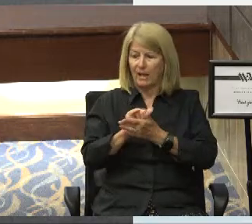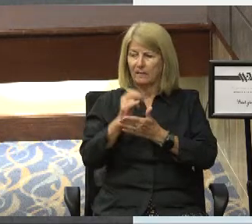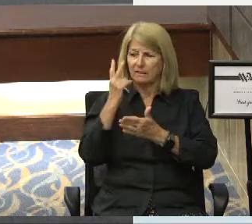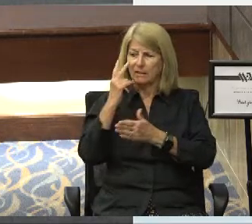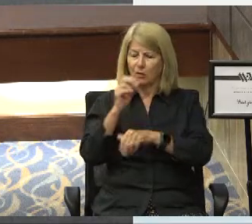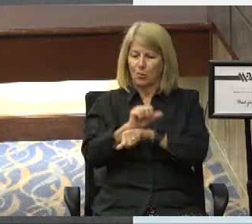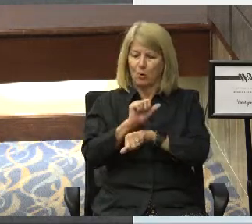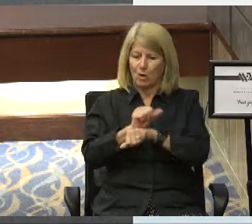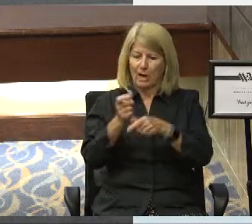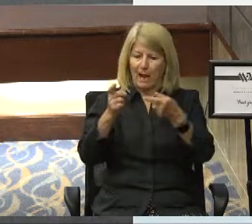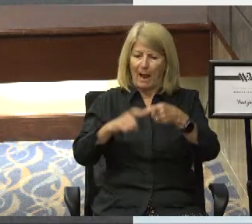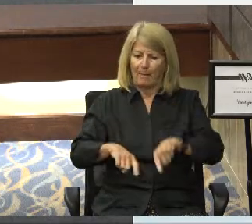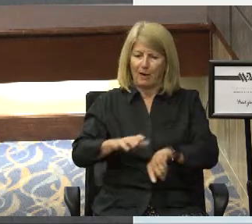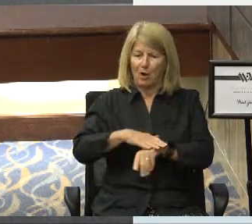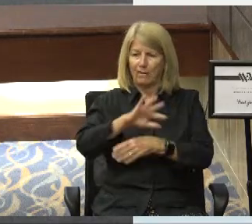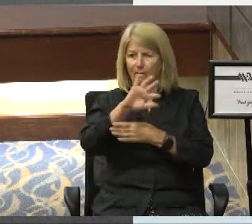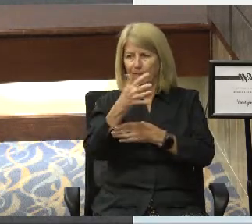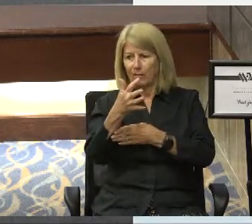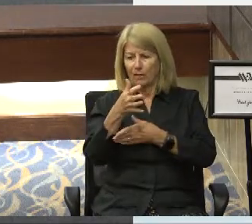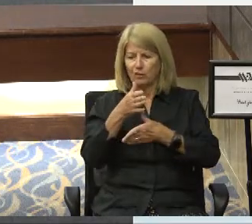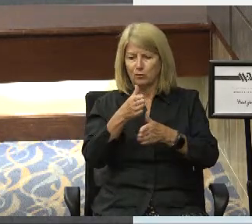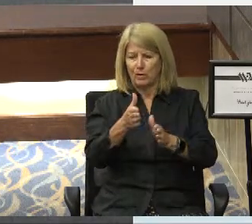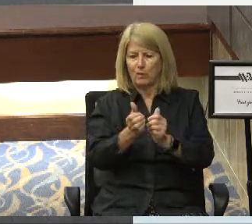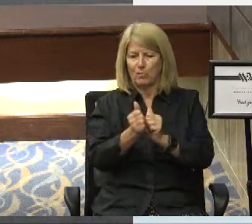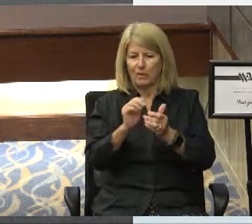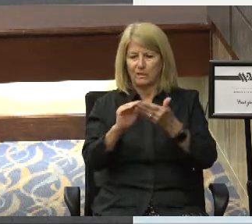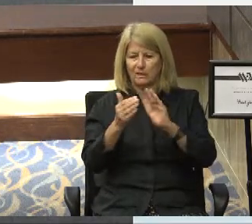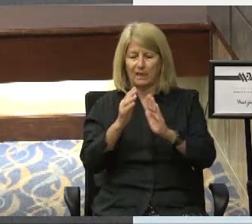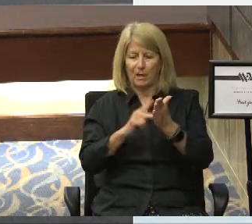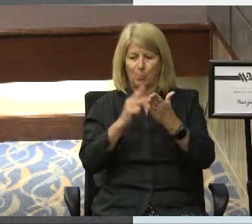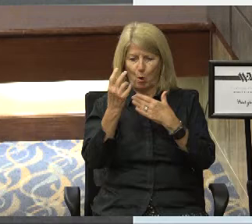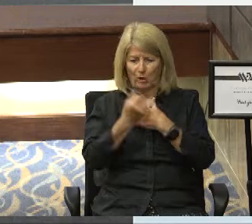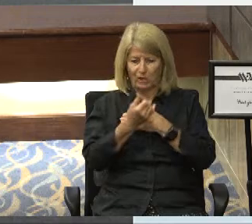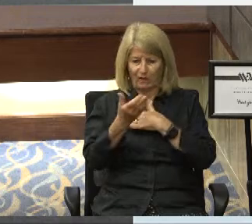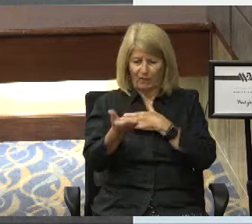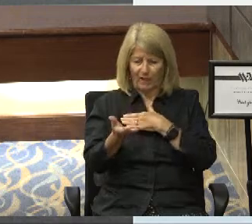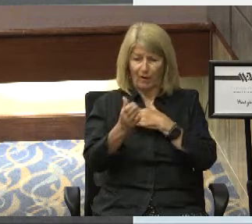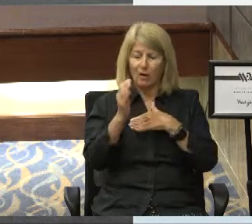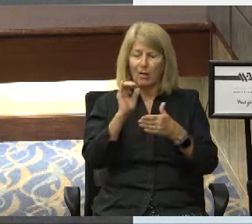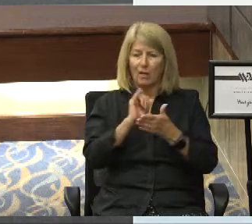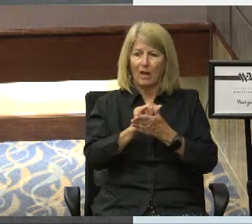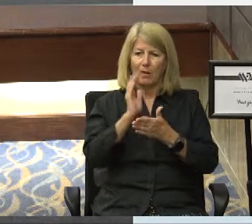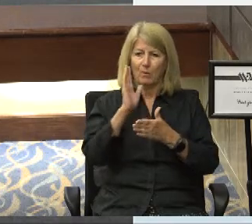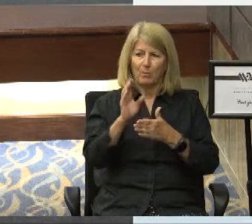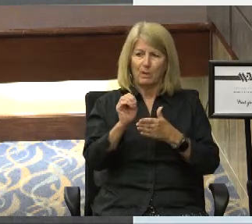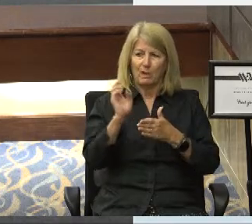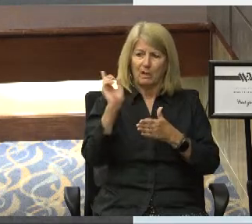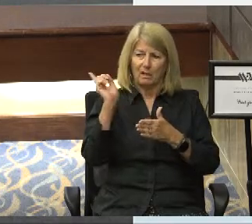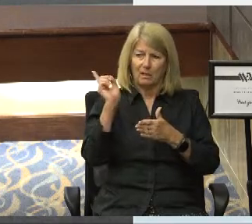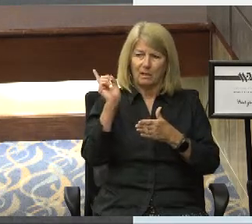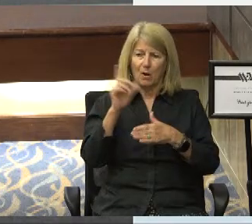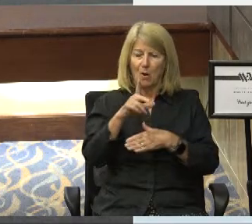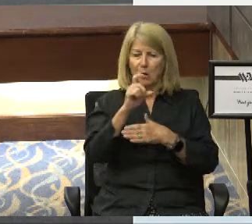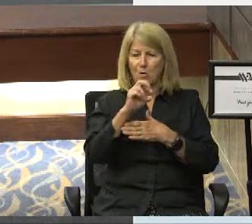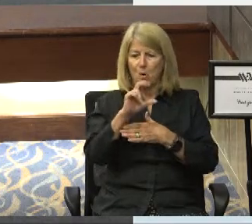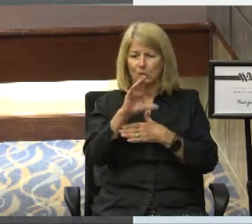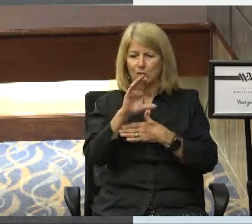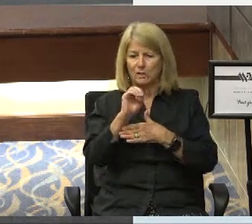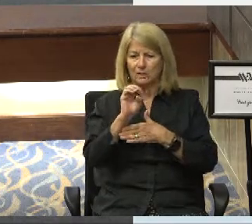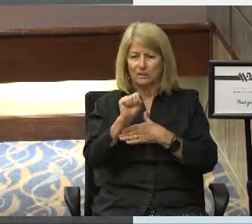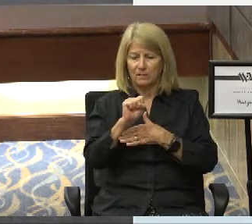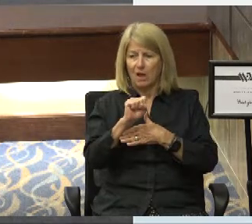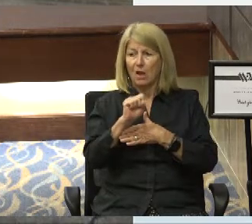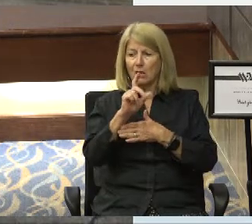happening along 5th Street with the city's project there. This would be Torchy's Taco over here. You can see some of the